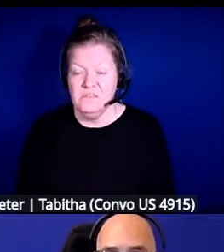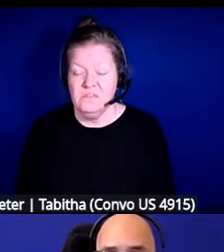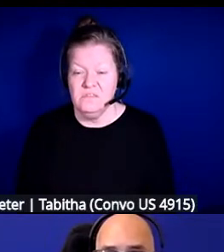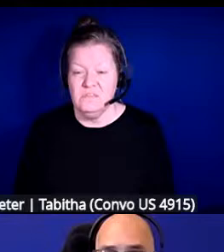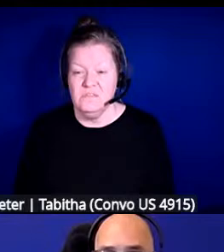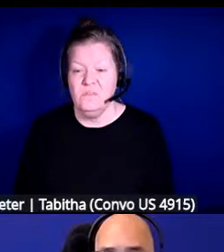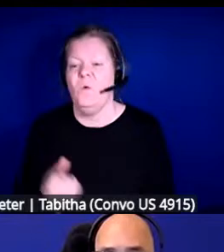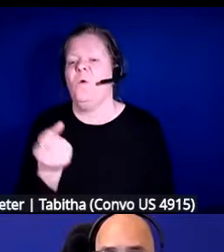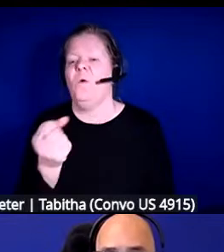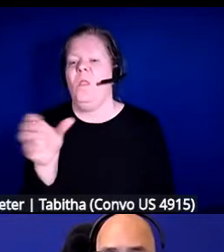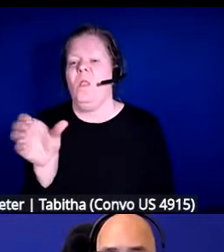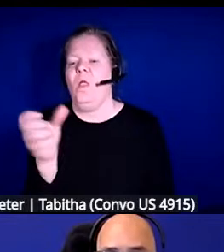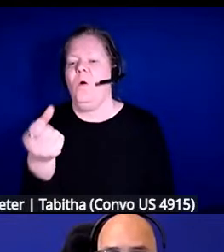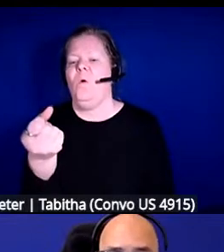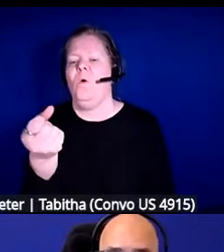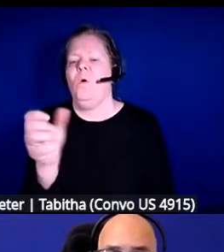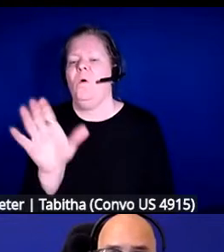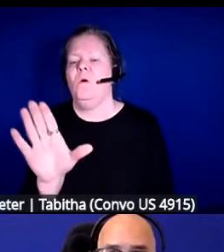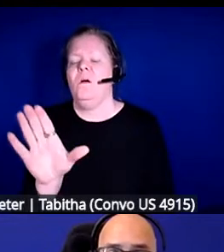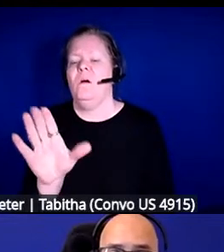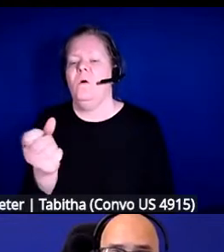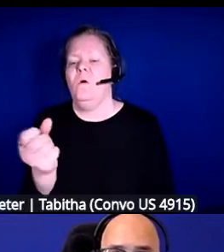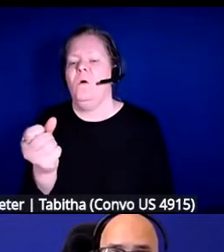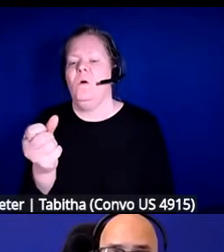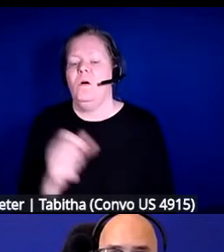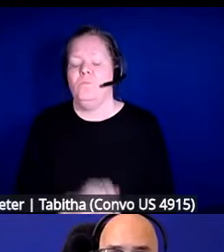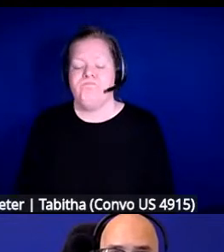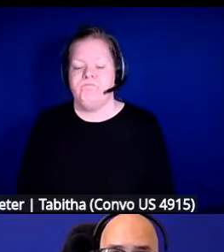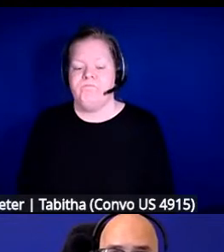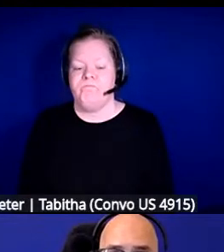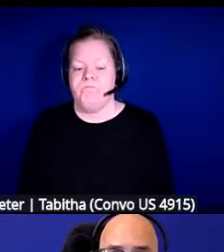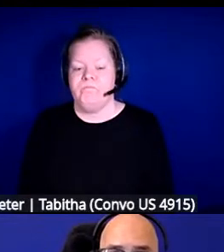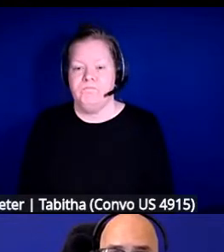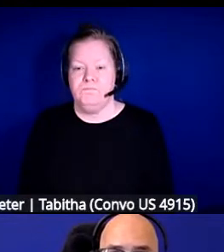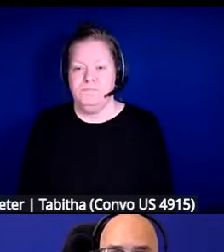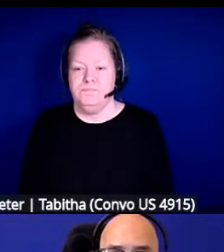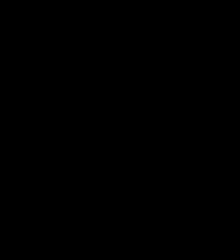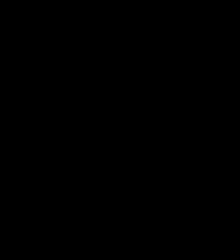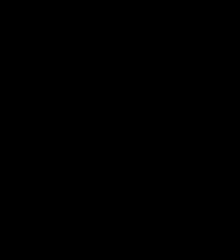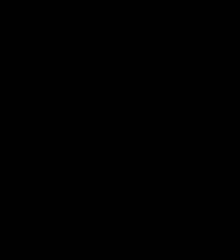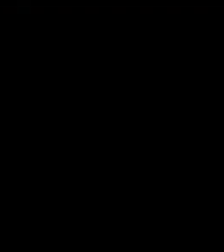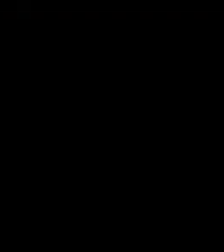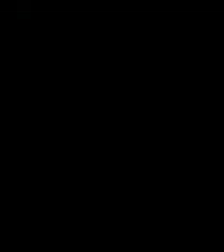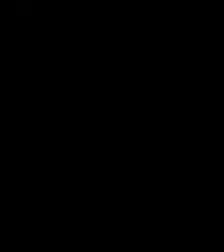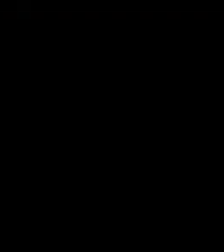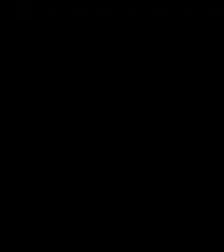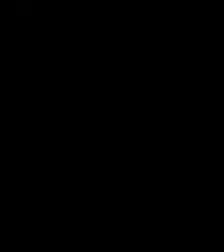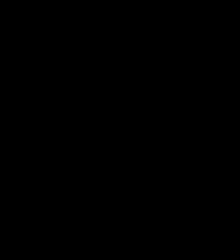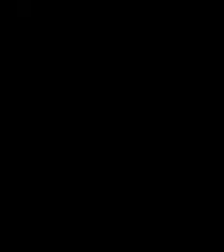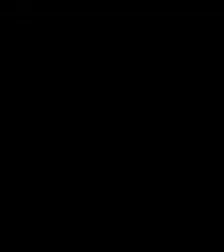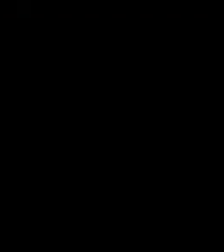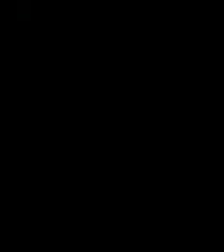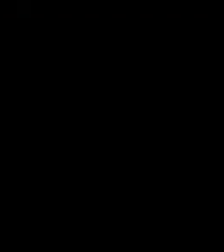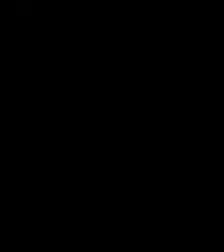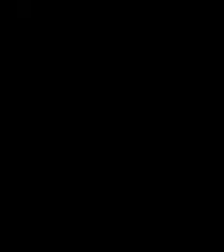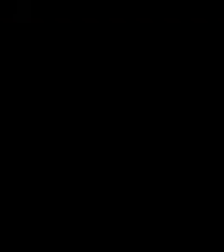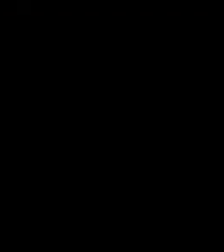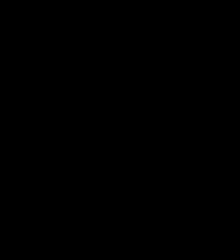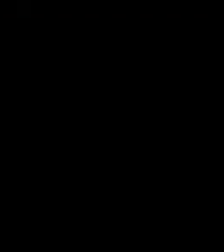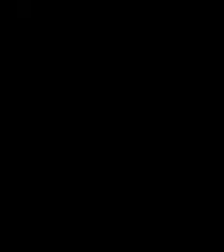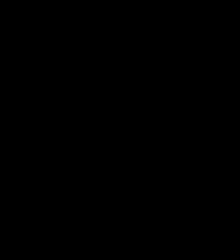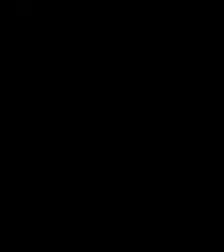Hold on, hold it there. Miss. I gotta get there. Got it. There. I just spotlighted her for